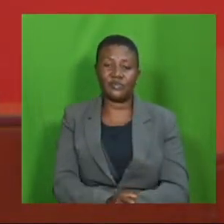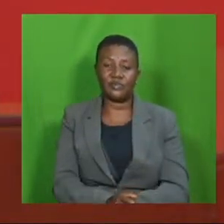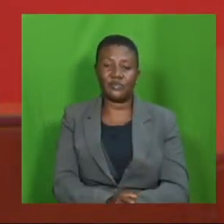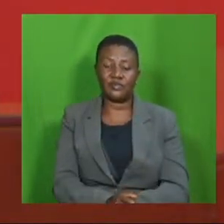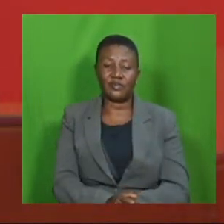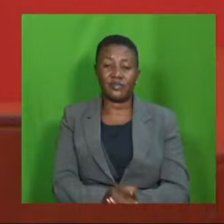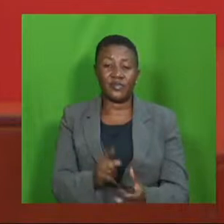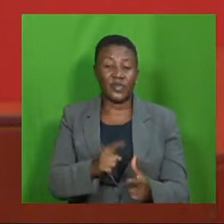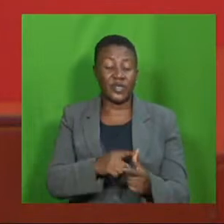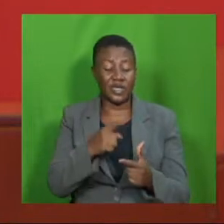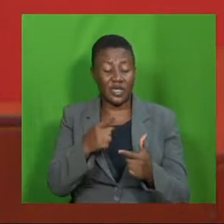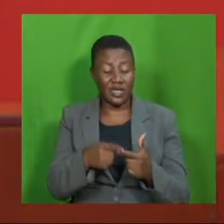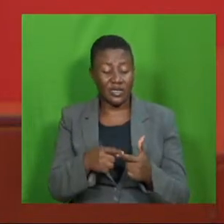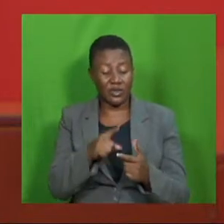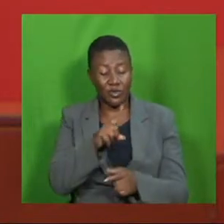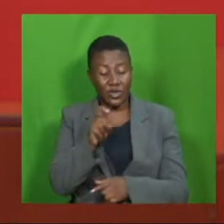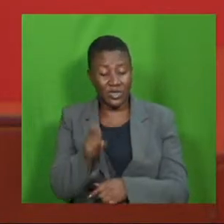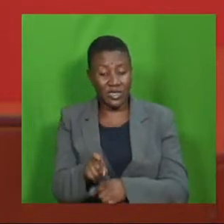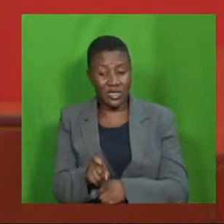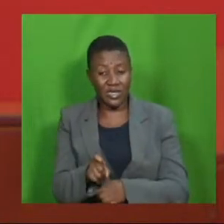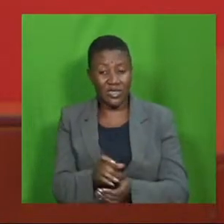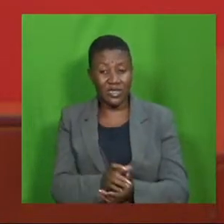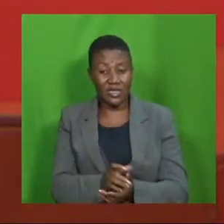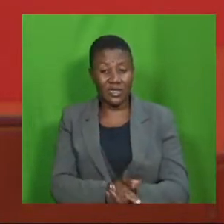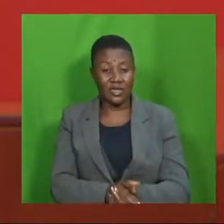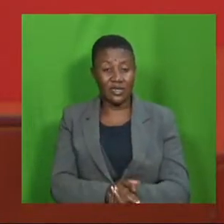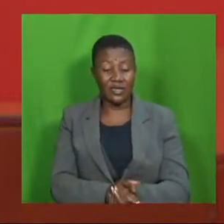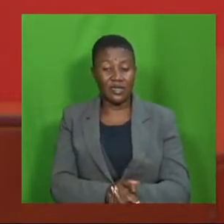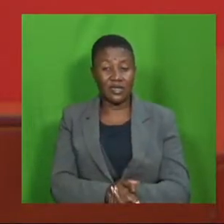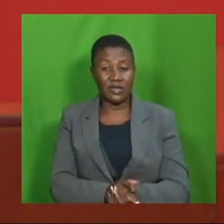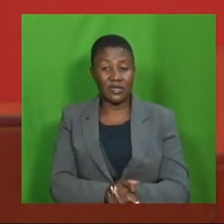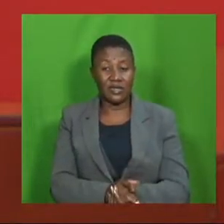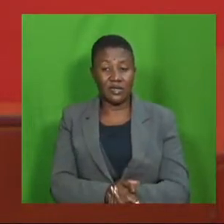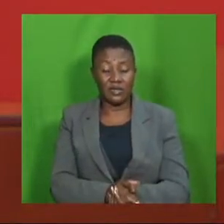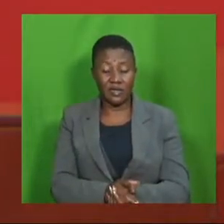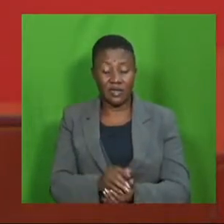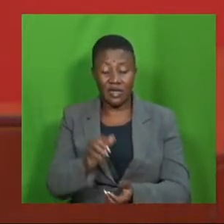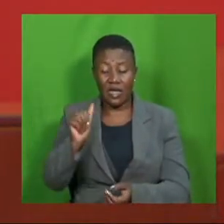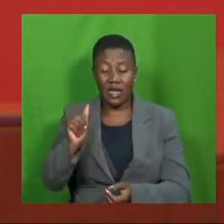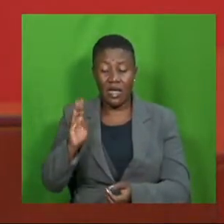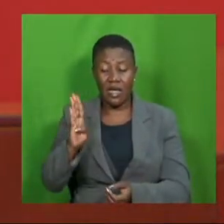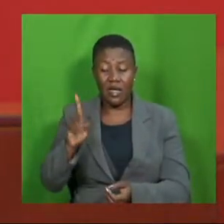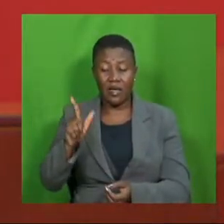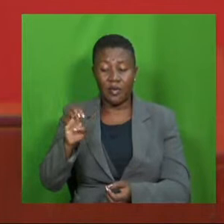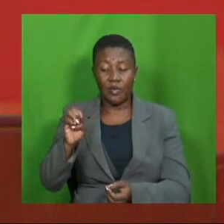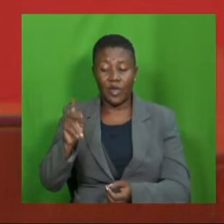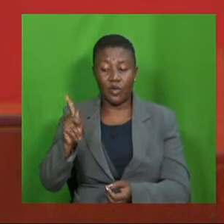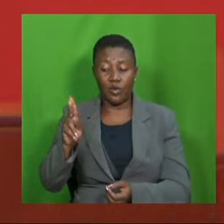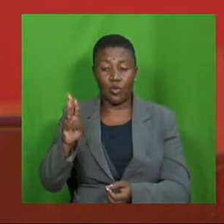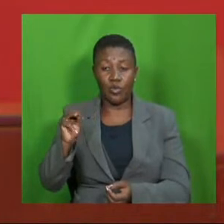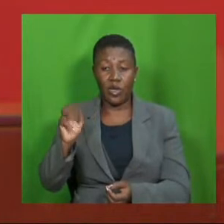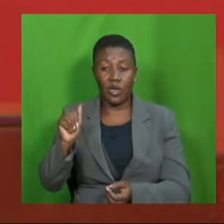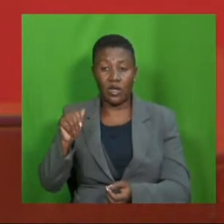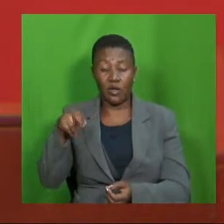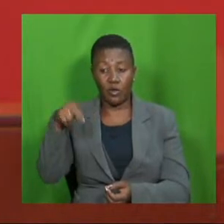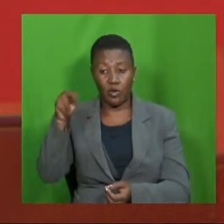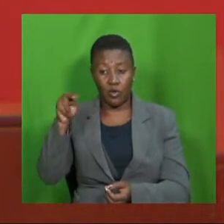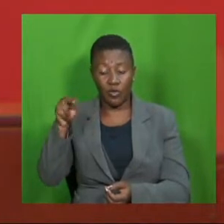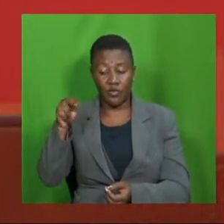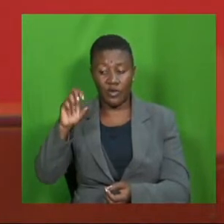The next question is in the name of the Honorable Member for Ablekuma North, Ms. Sheila Battels.